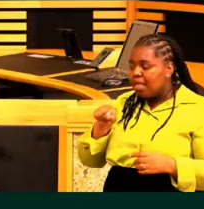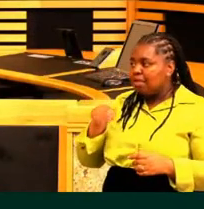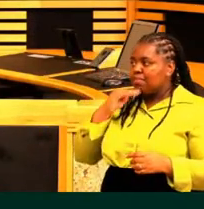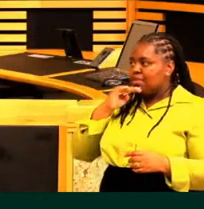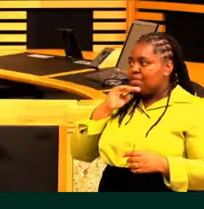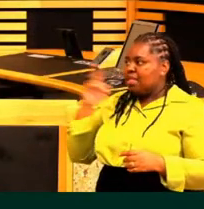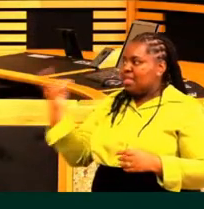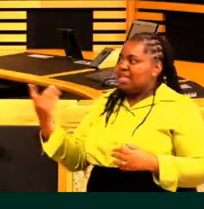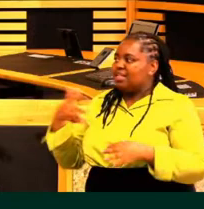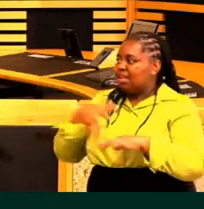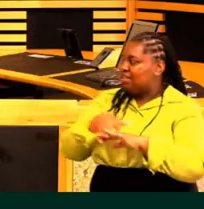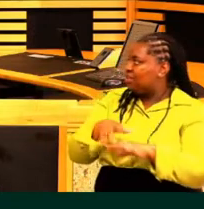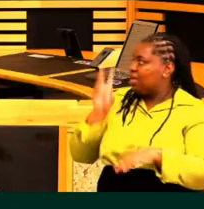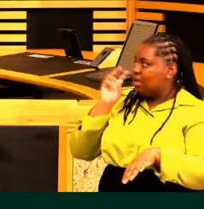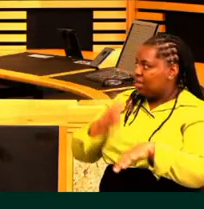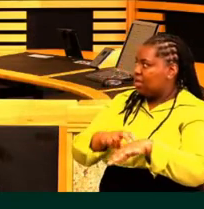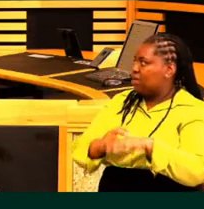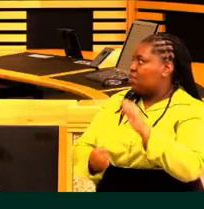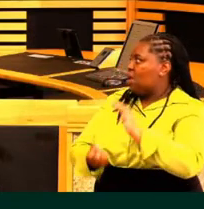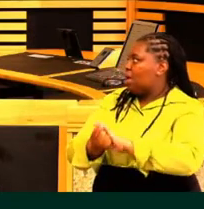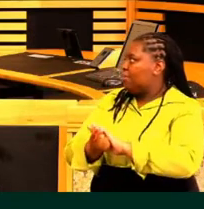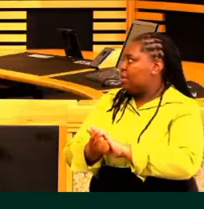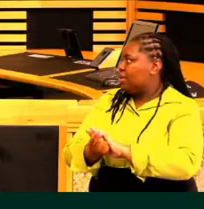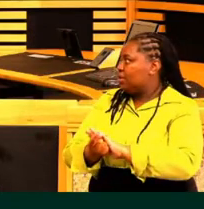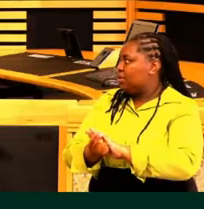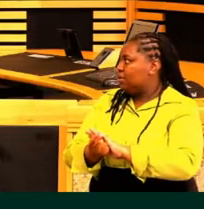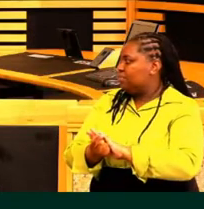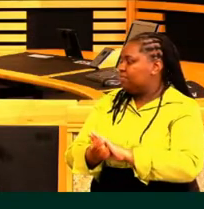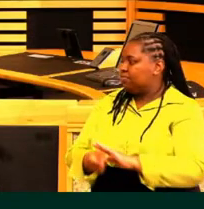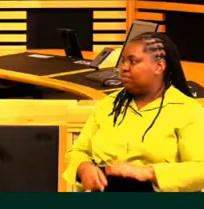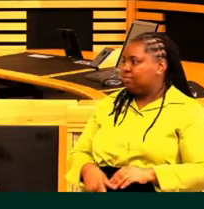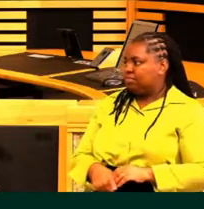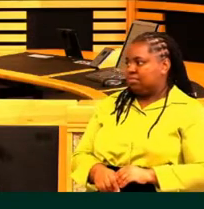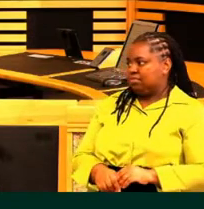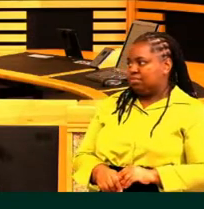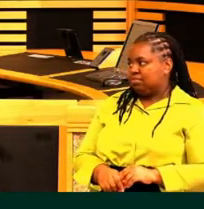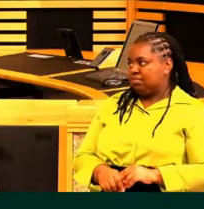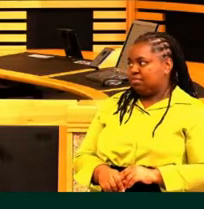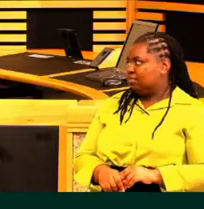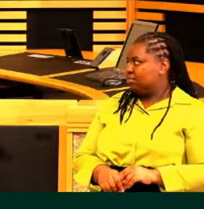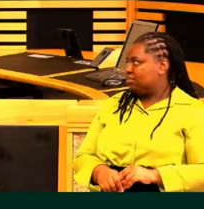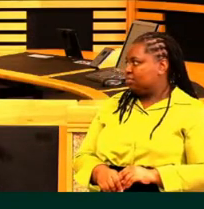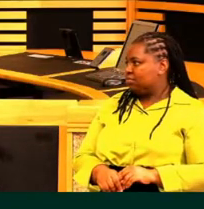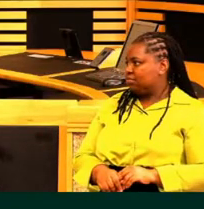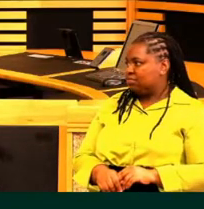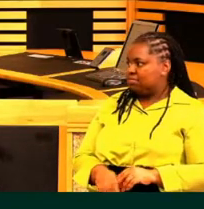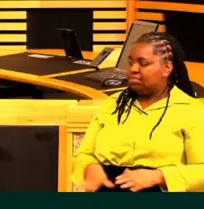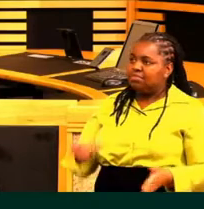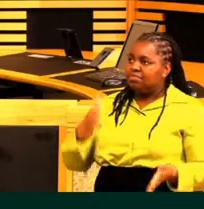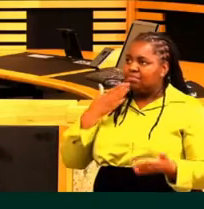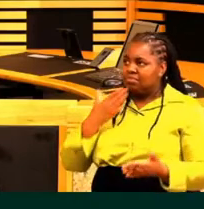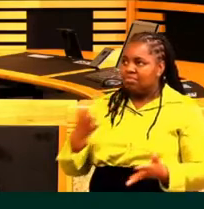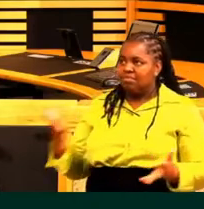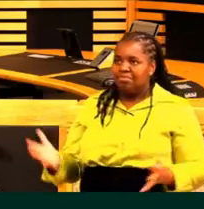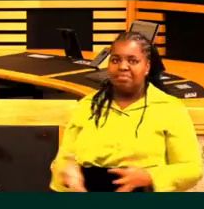intervention also another number time lapse thank you so much